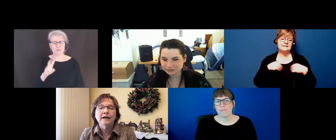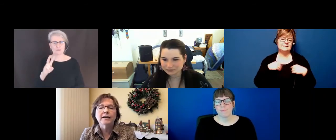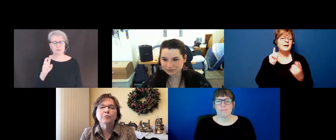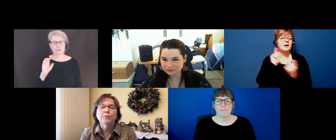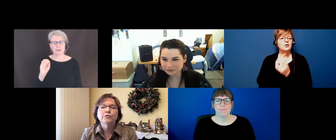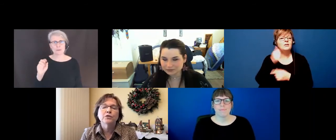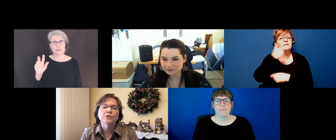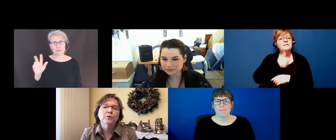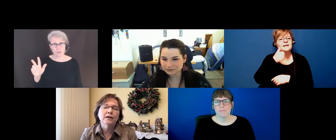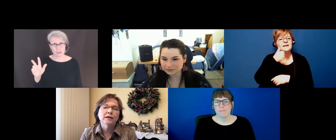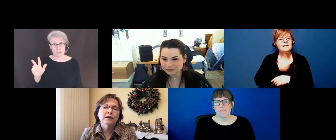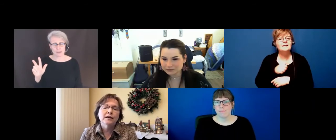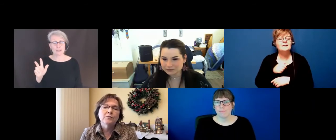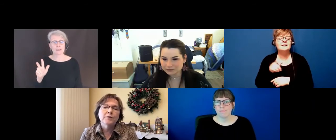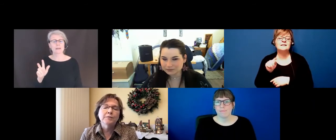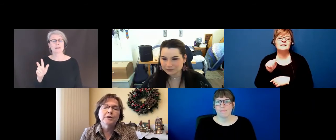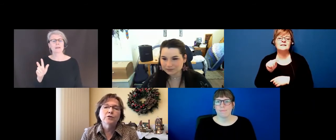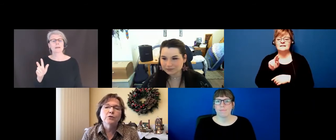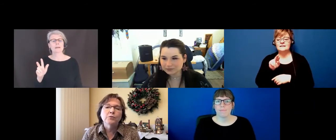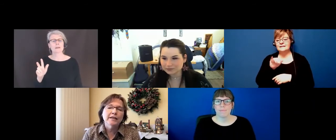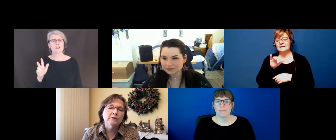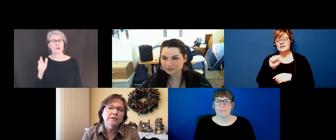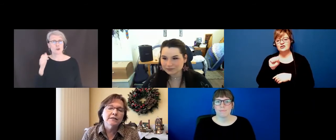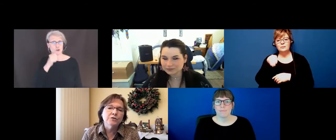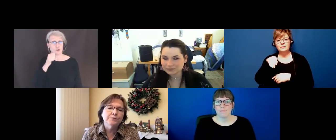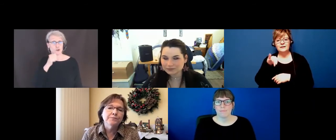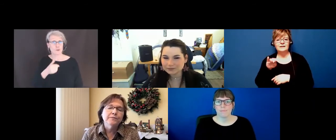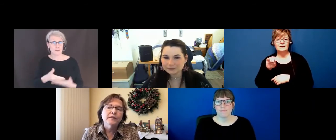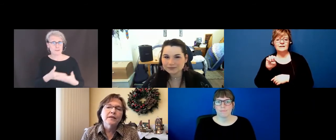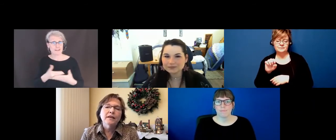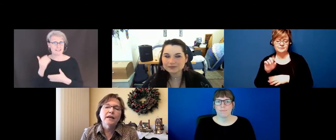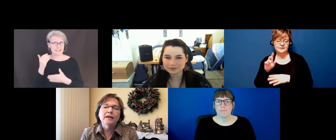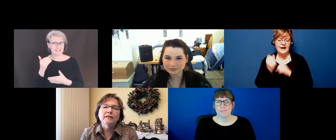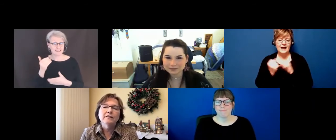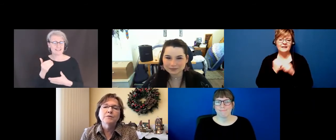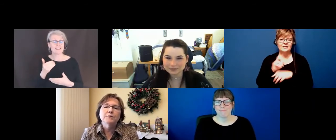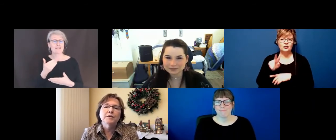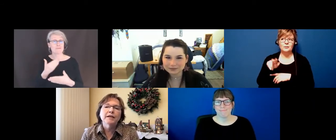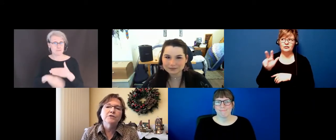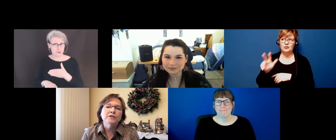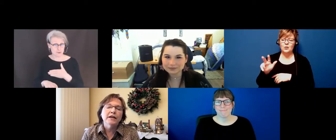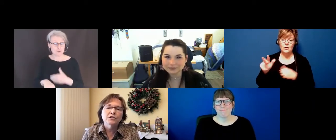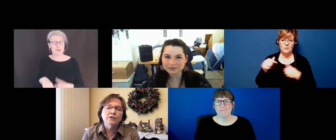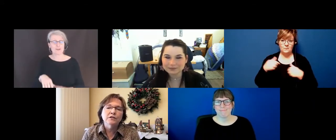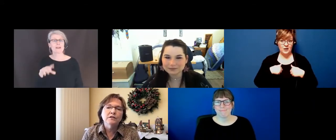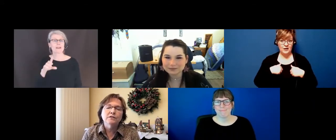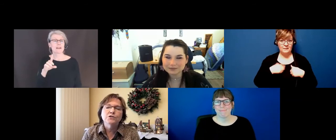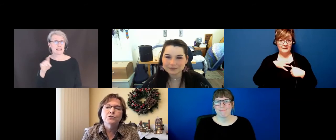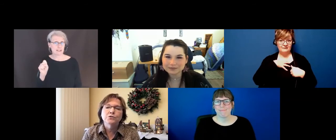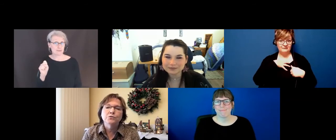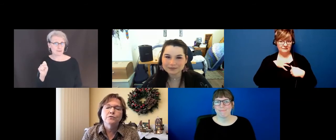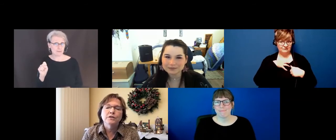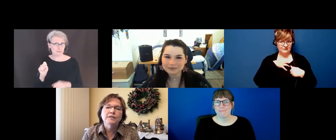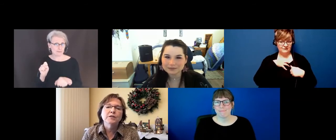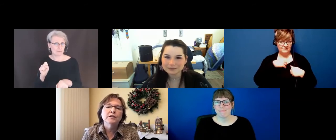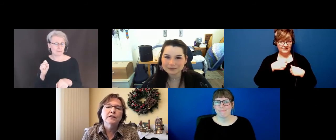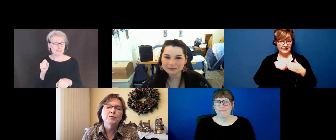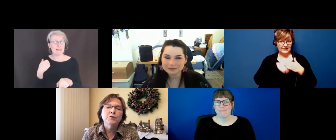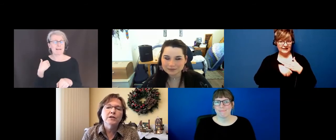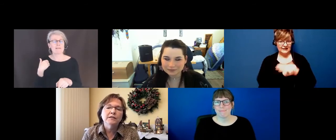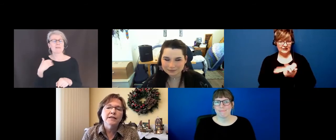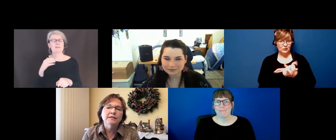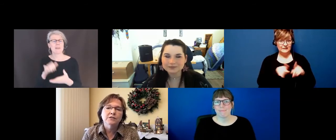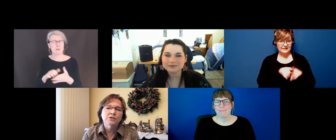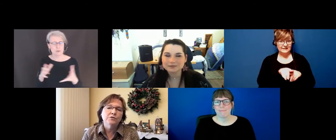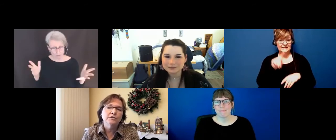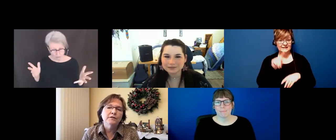2003, I gave birth to a baby girl with Down syndrome. And that was my introduction to the disability